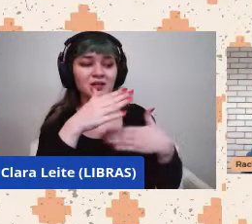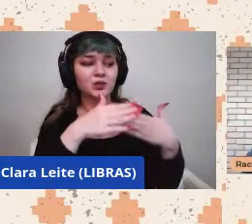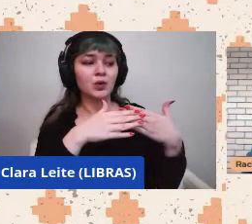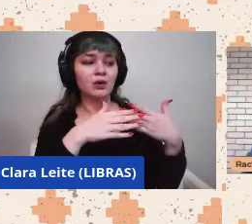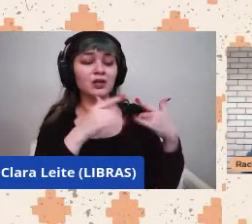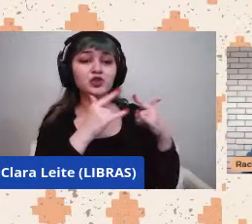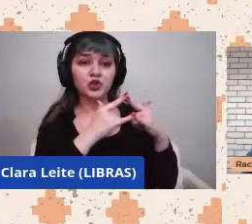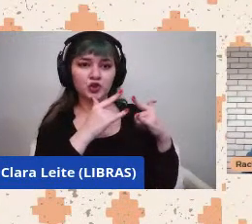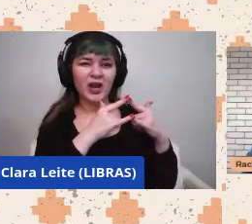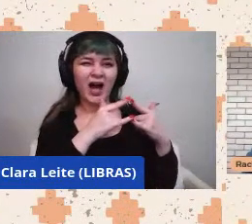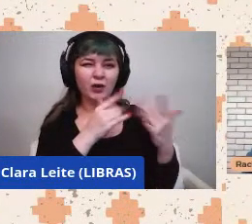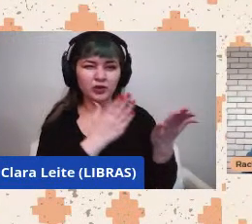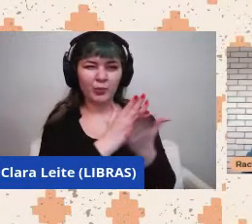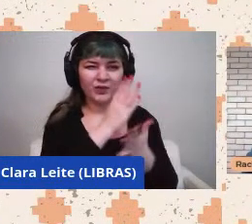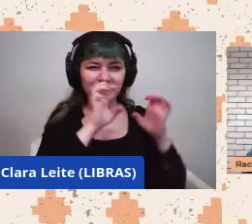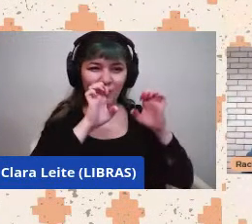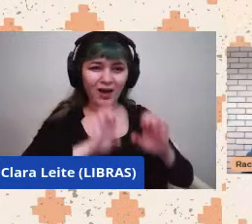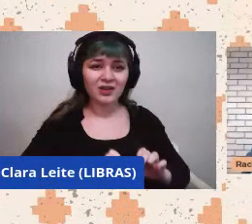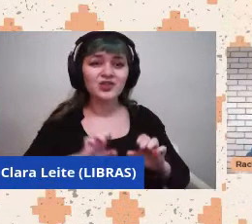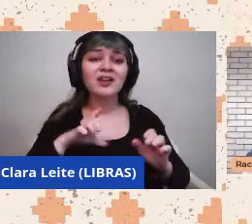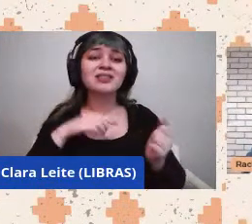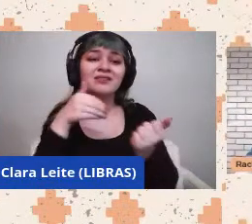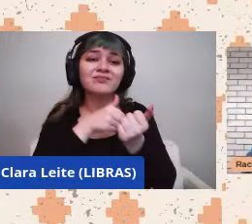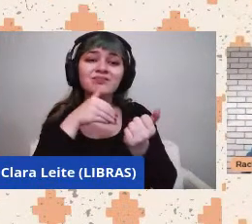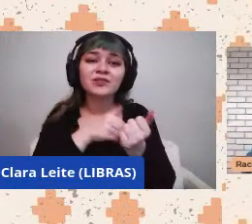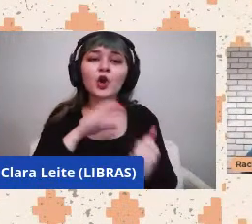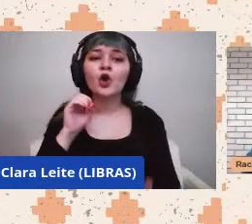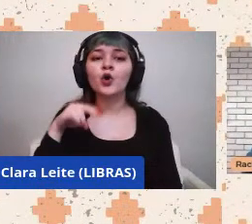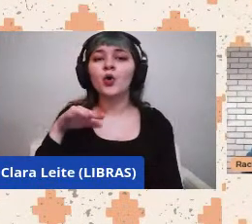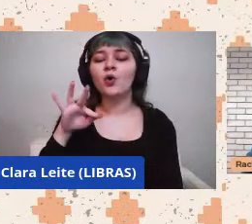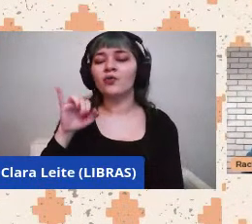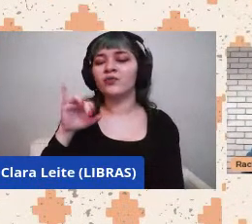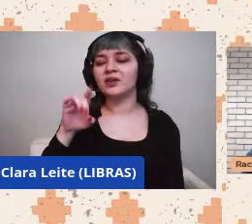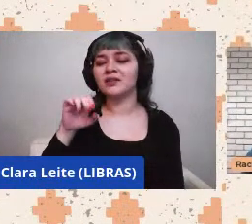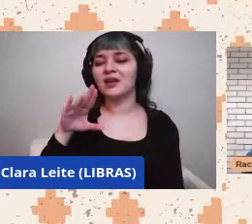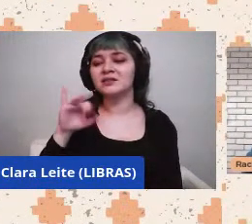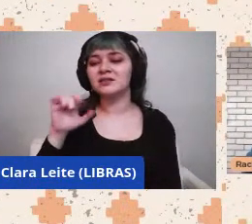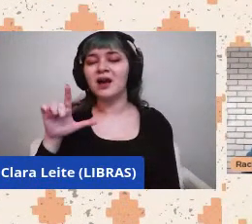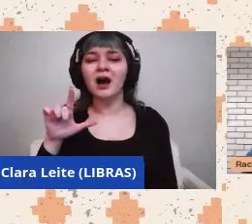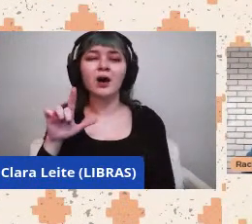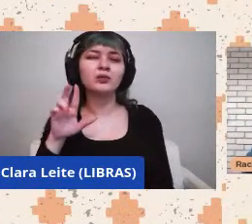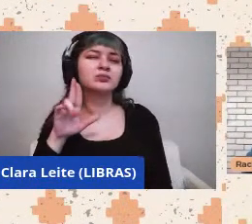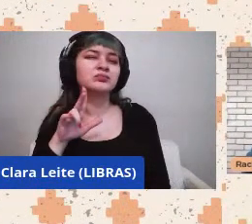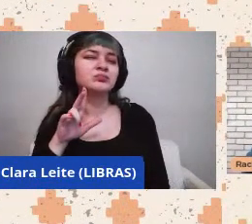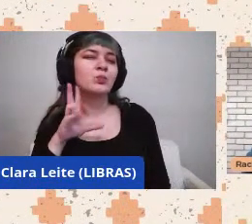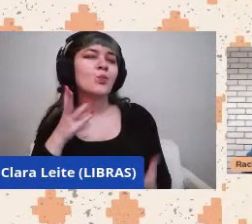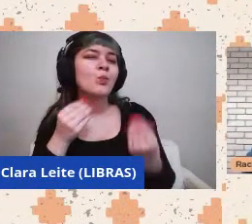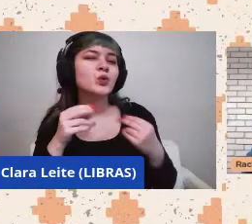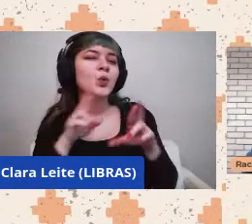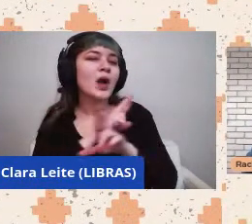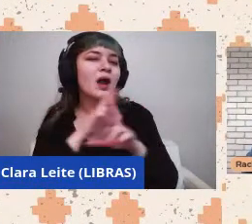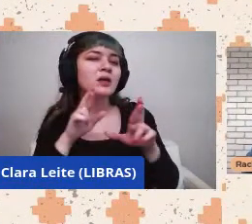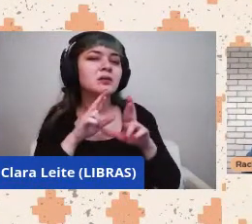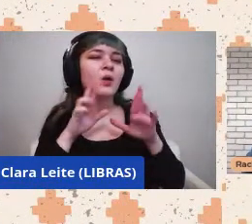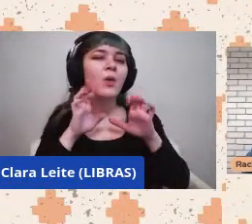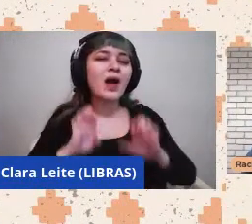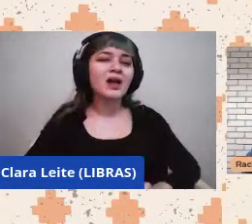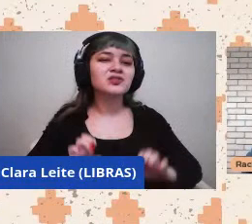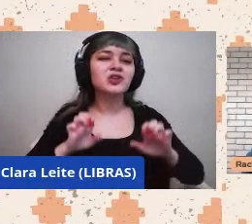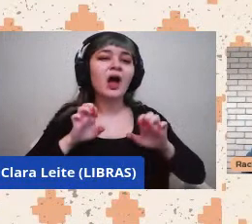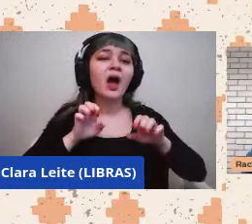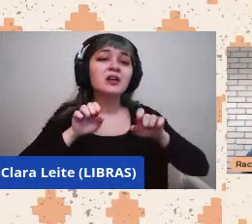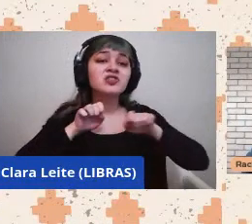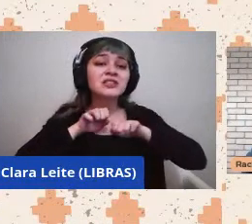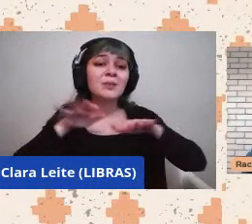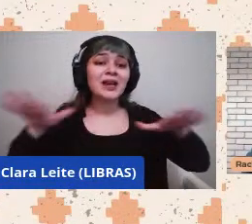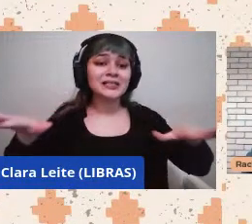it's really only confidentiality that's considered, not kind of wider ethics associated with dissemination, both in